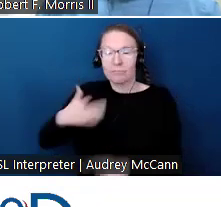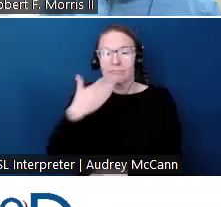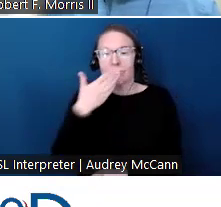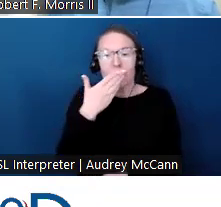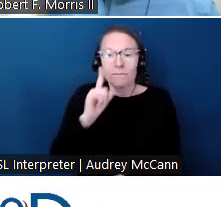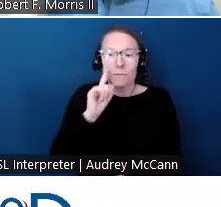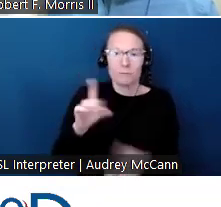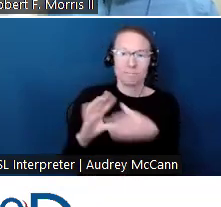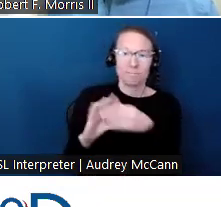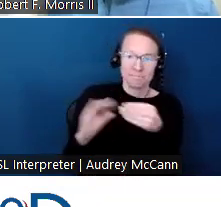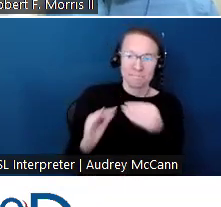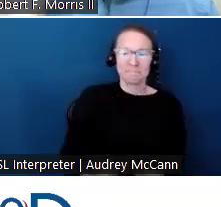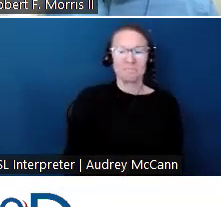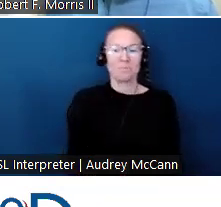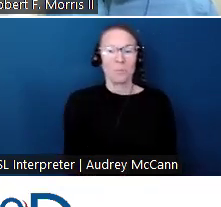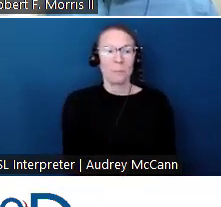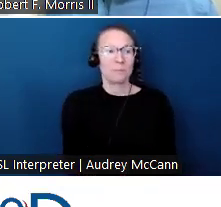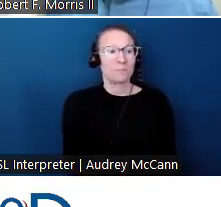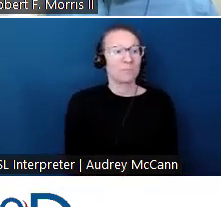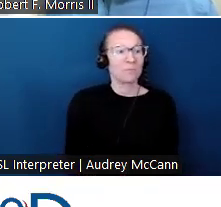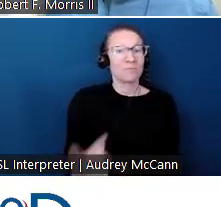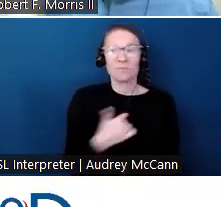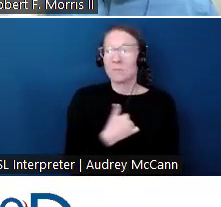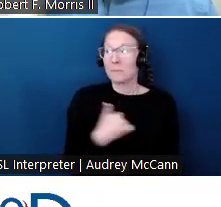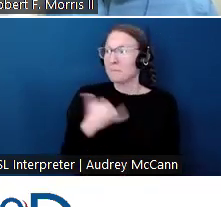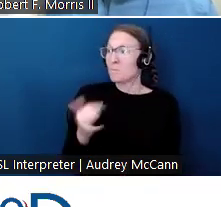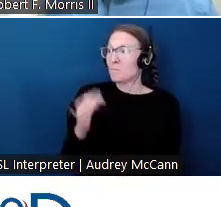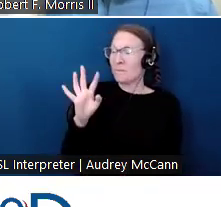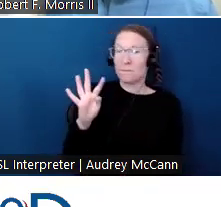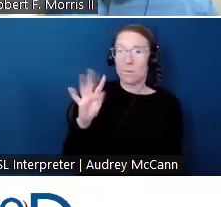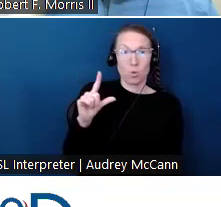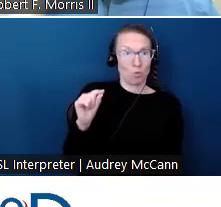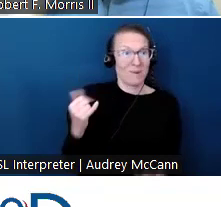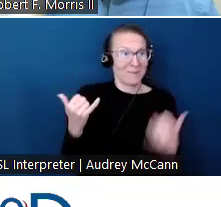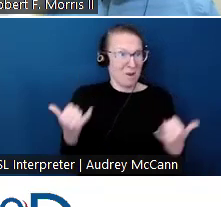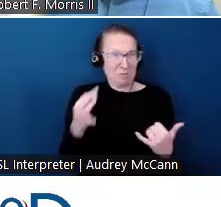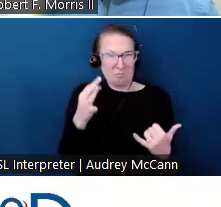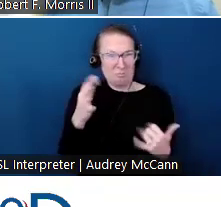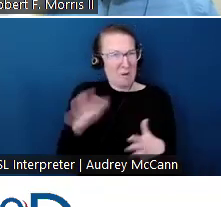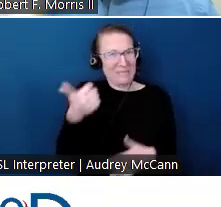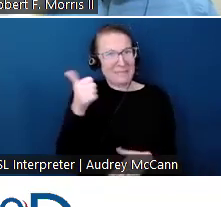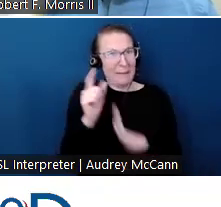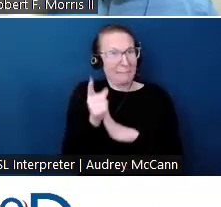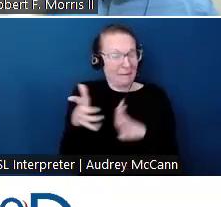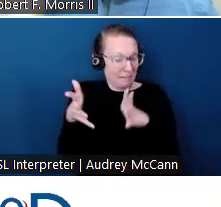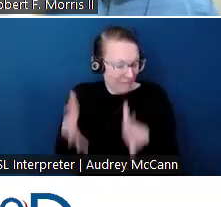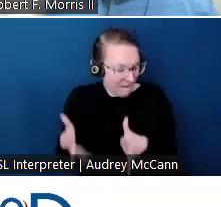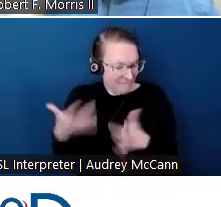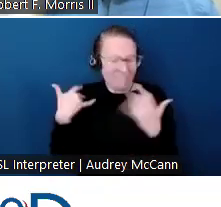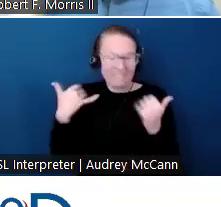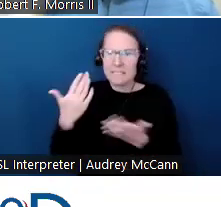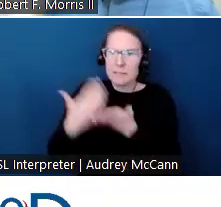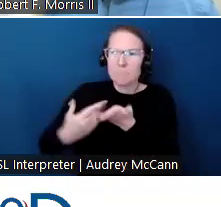that. We are at 4:20, so we have just a little under 10 minutes left to go, and we have some resources to get